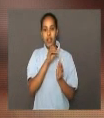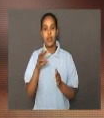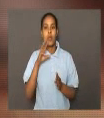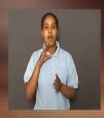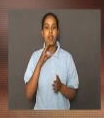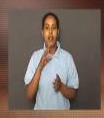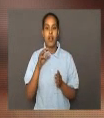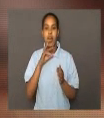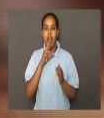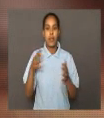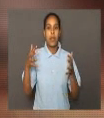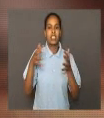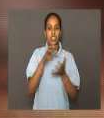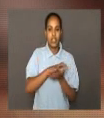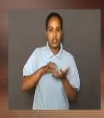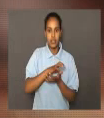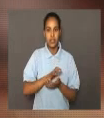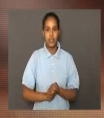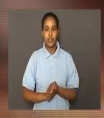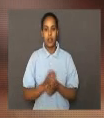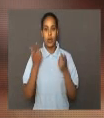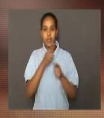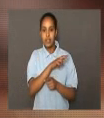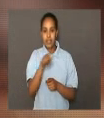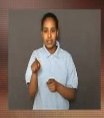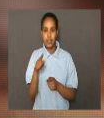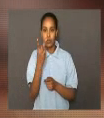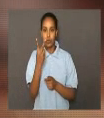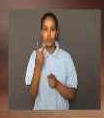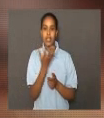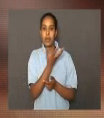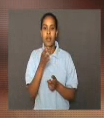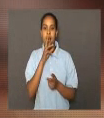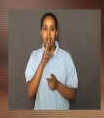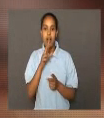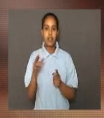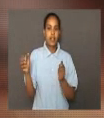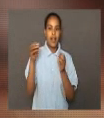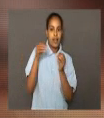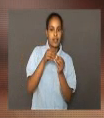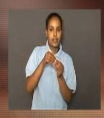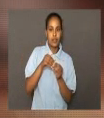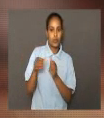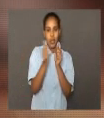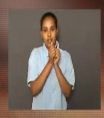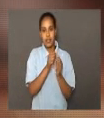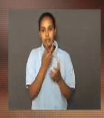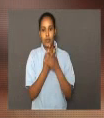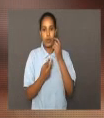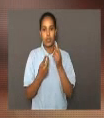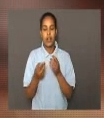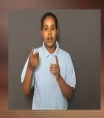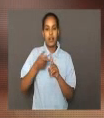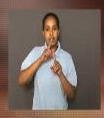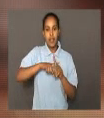water are a mixture. When these two substances are added together, they both retain